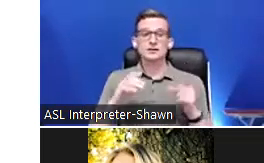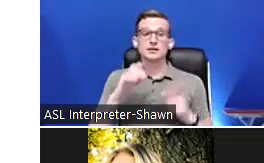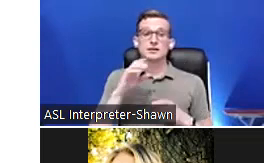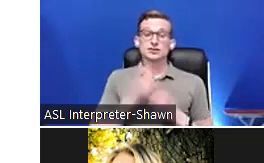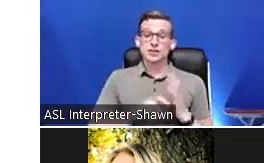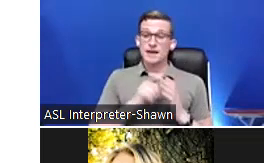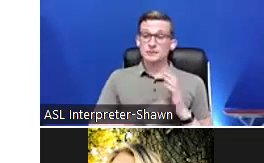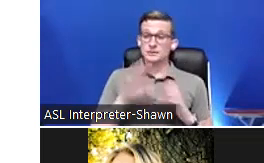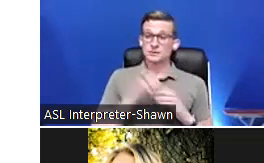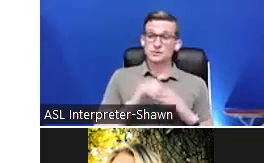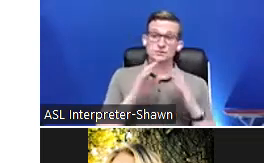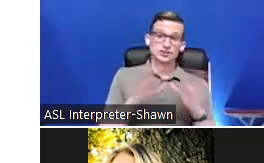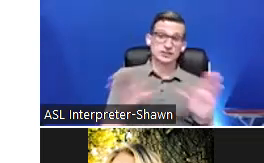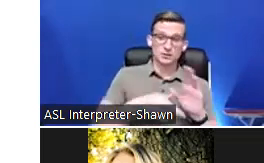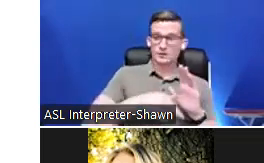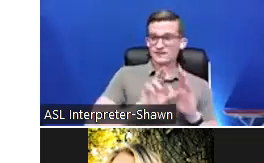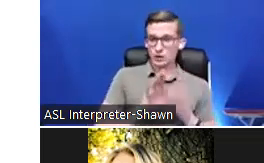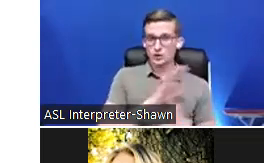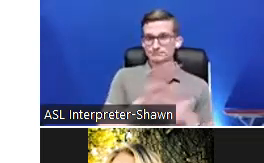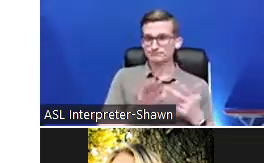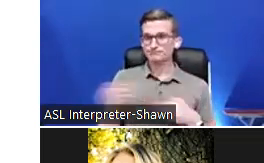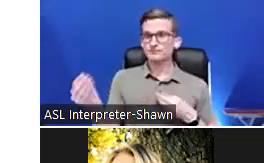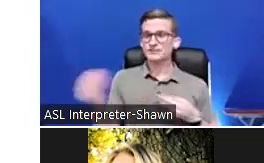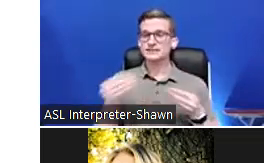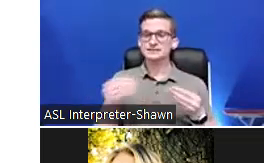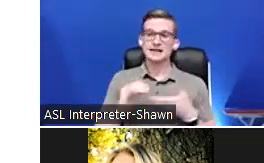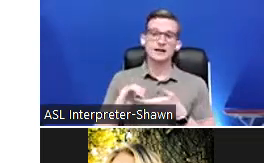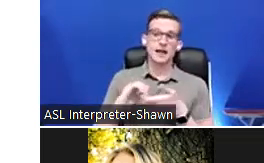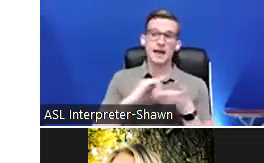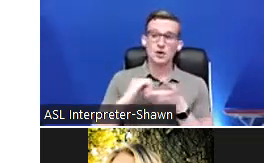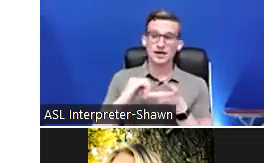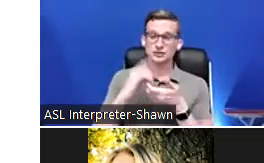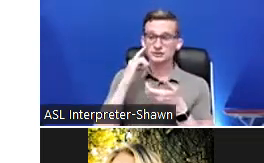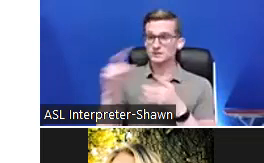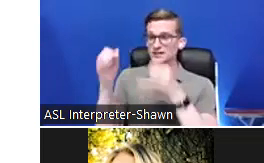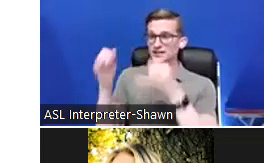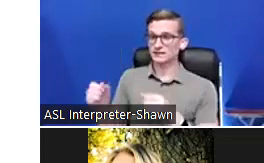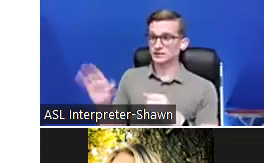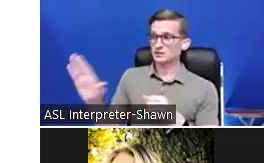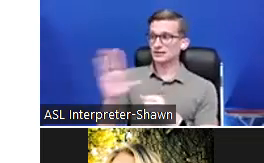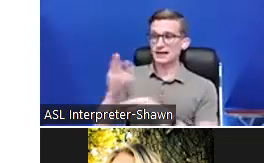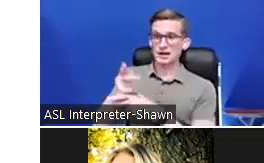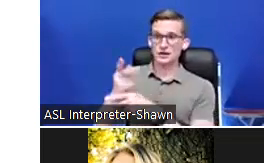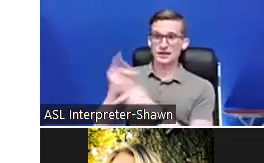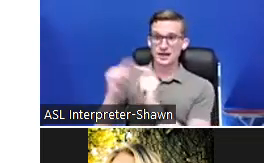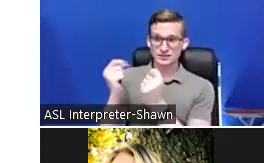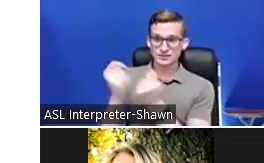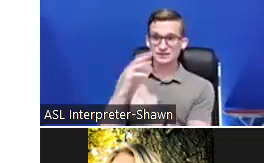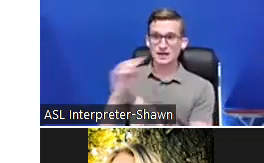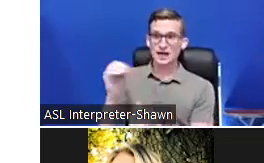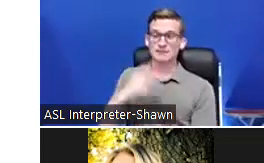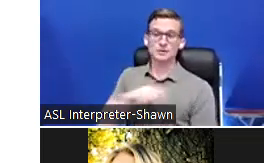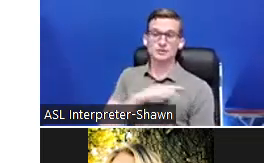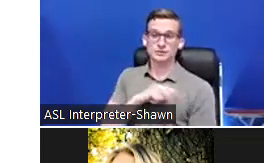overview of those include facilitating collaboration of the individual's care team and personal supports,